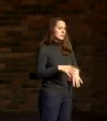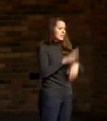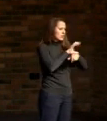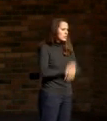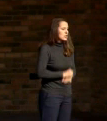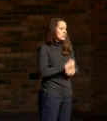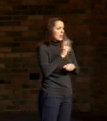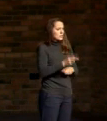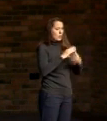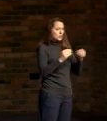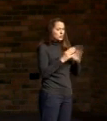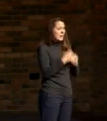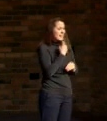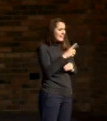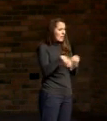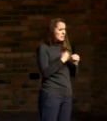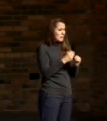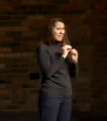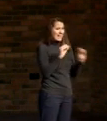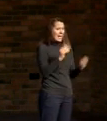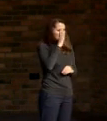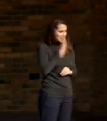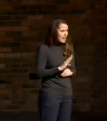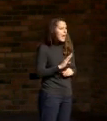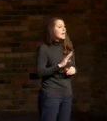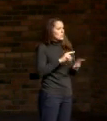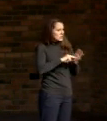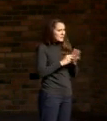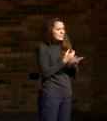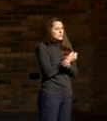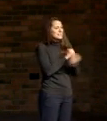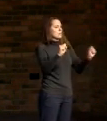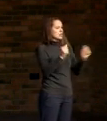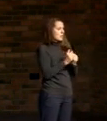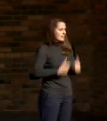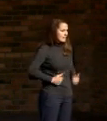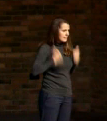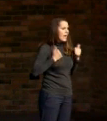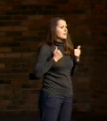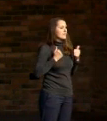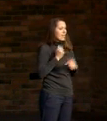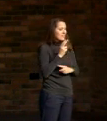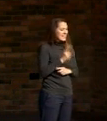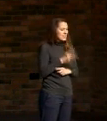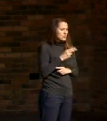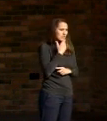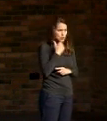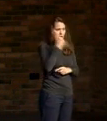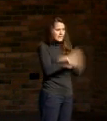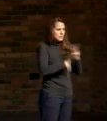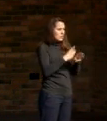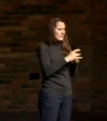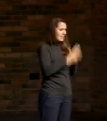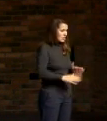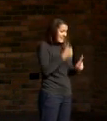which tells of the absence of God, hence redemption, in the life of history's greatest world leaders is